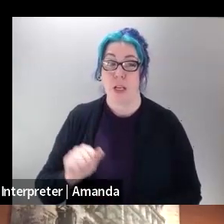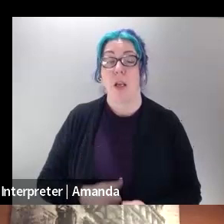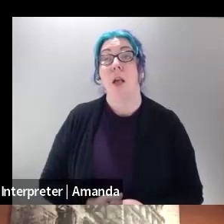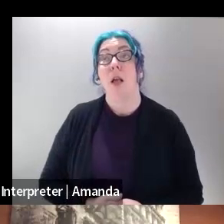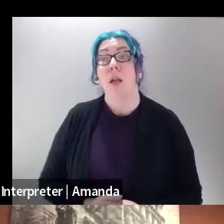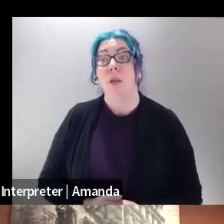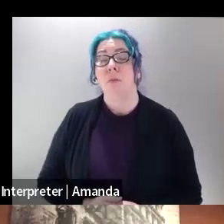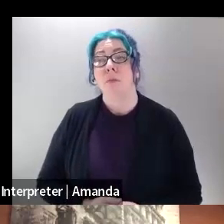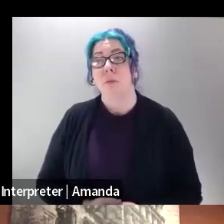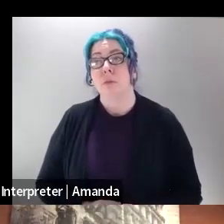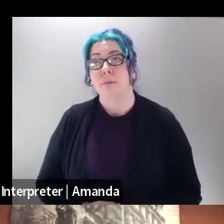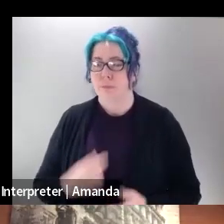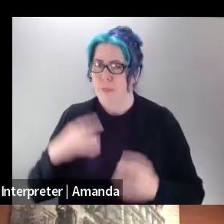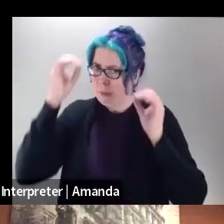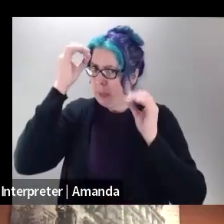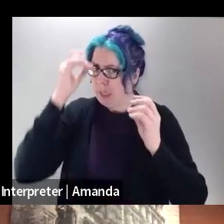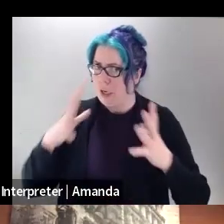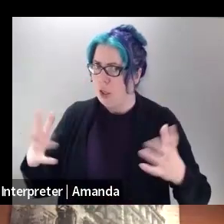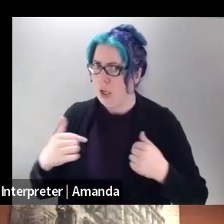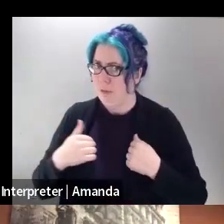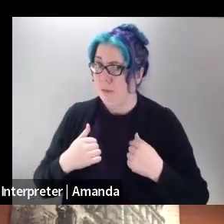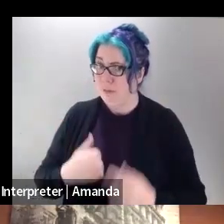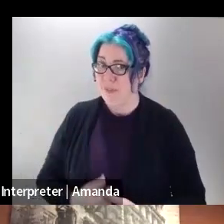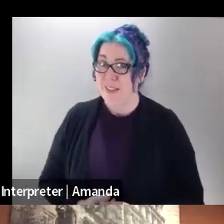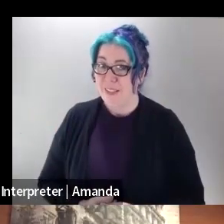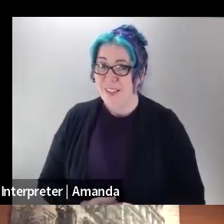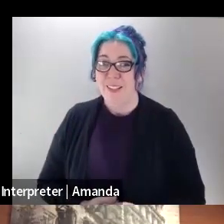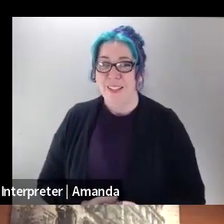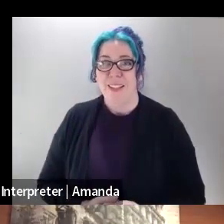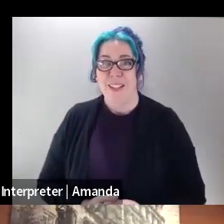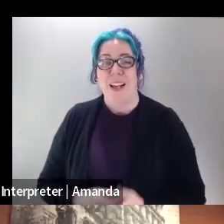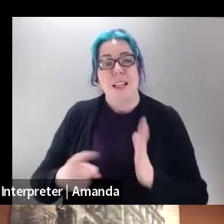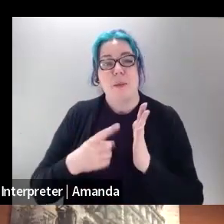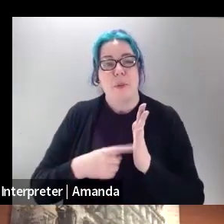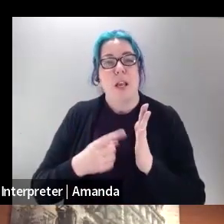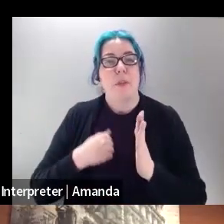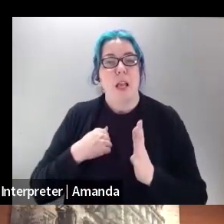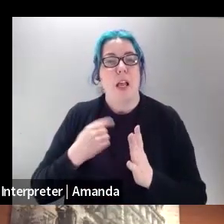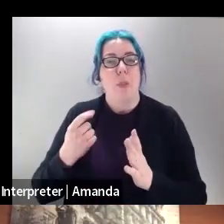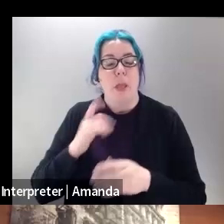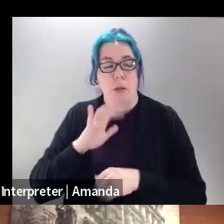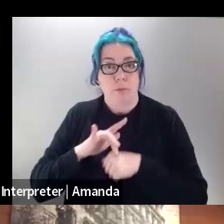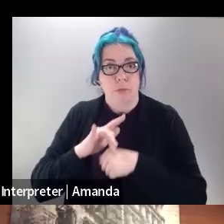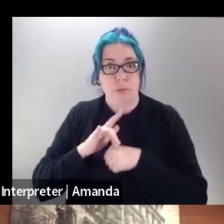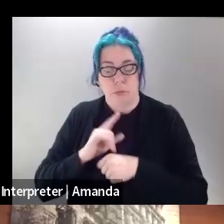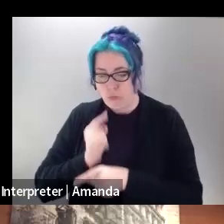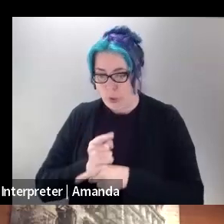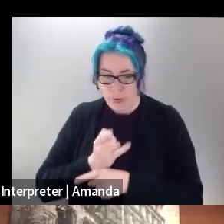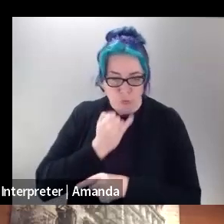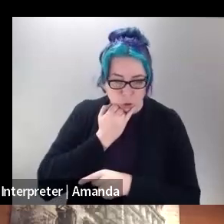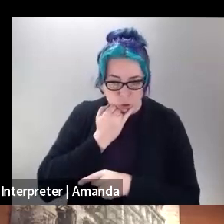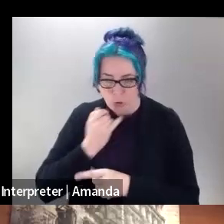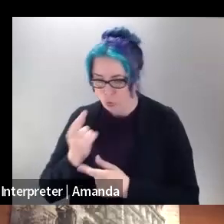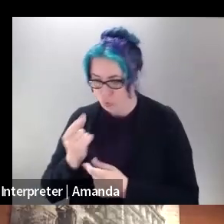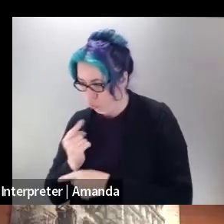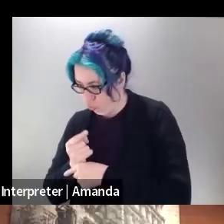I think I personally can get hung up in like what is right and what is wrong. And so it is nice to be regrounded in the idea of like process